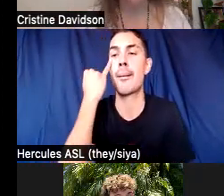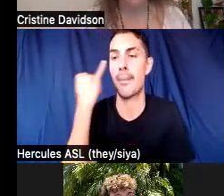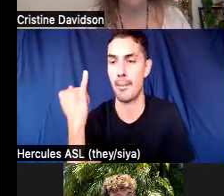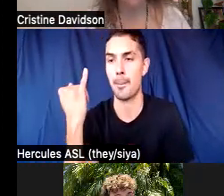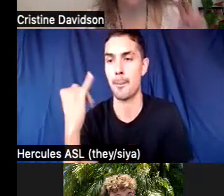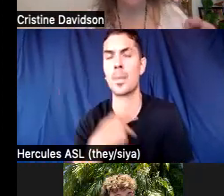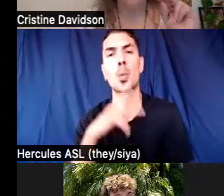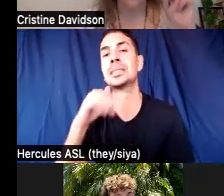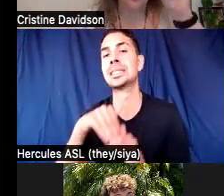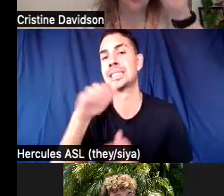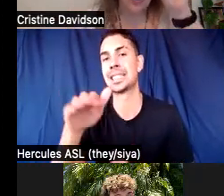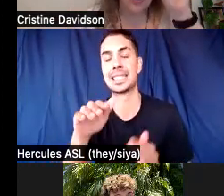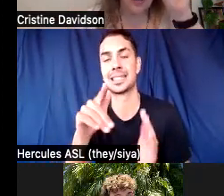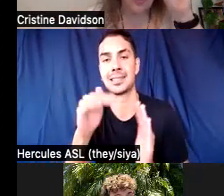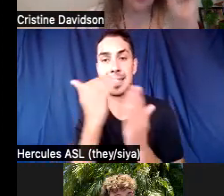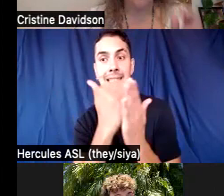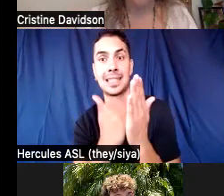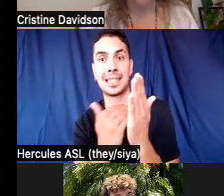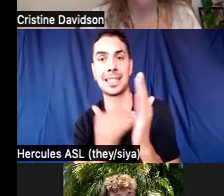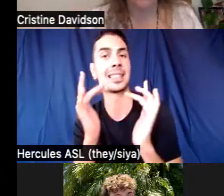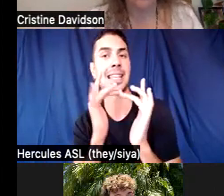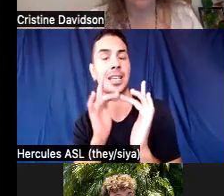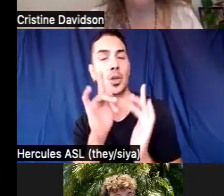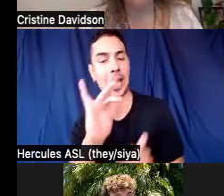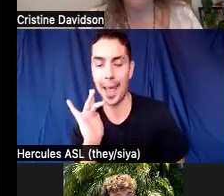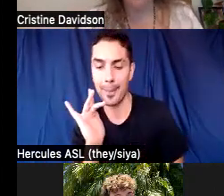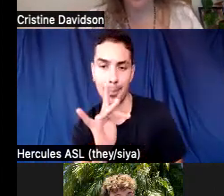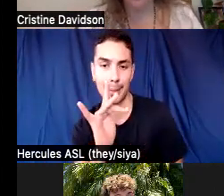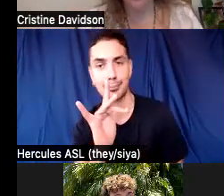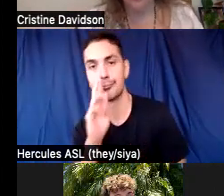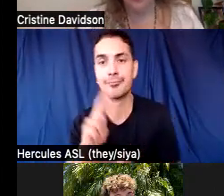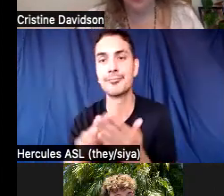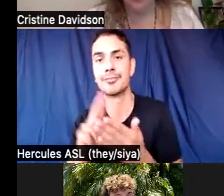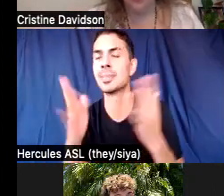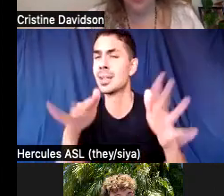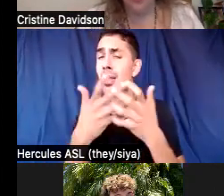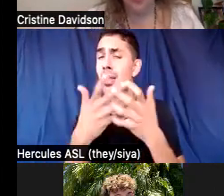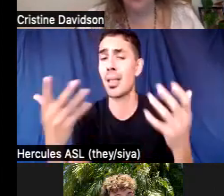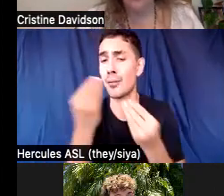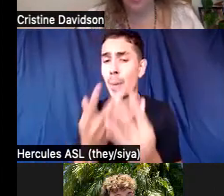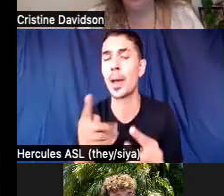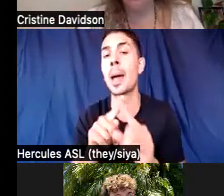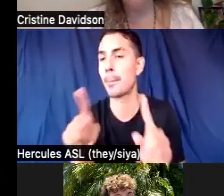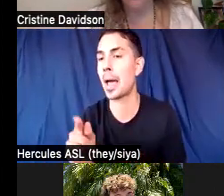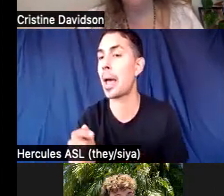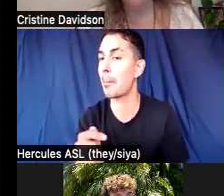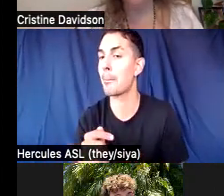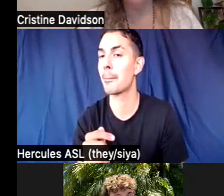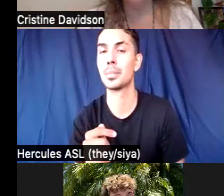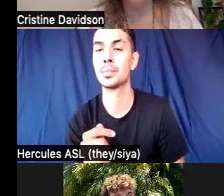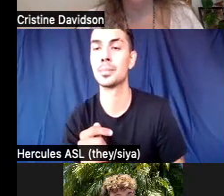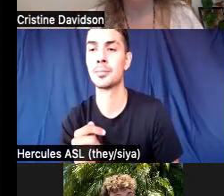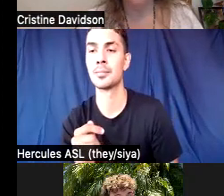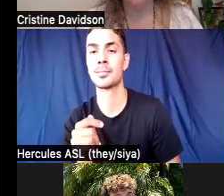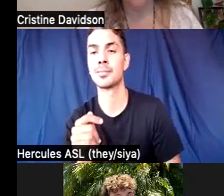list of those links so you'll be able to just click on the link. I know it's a lot of information and it's not fun